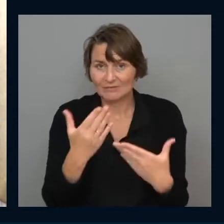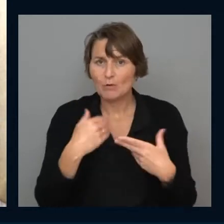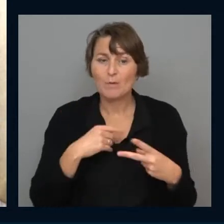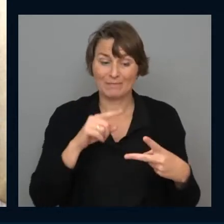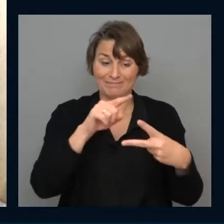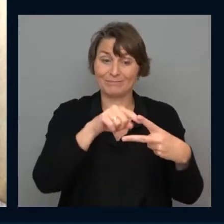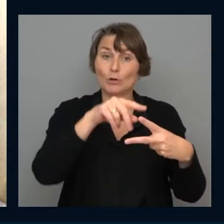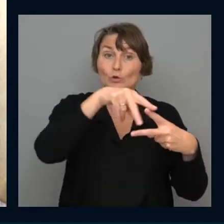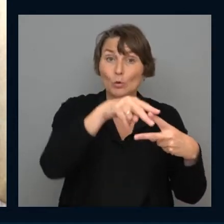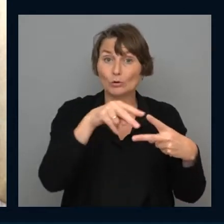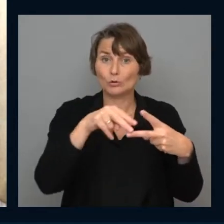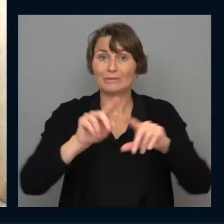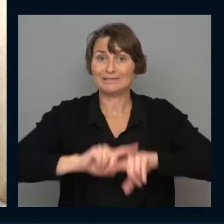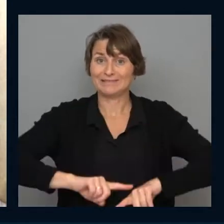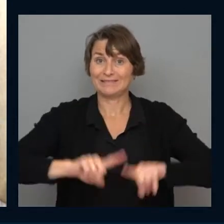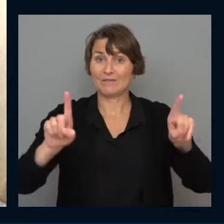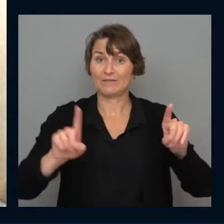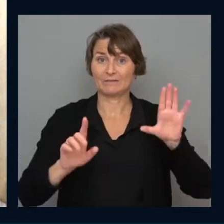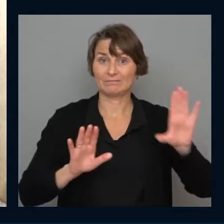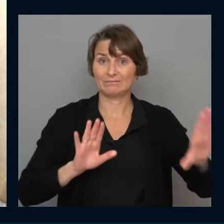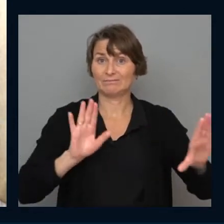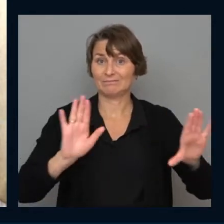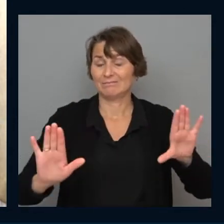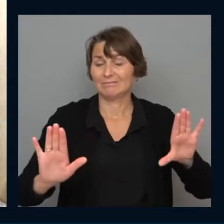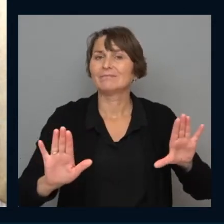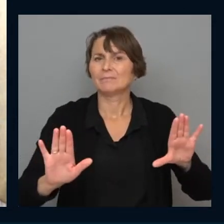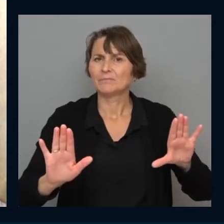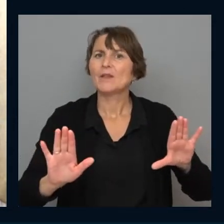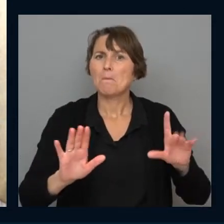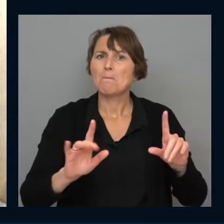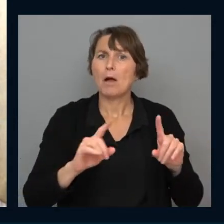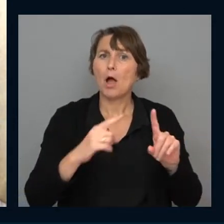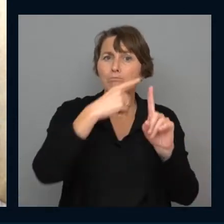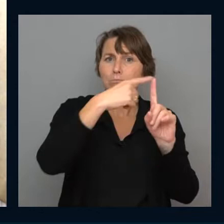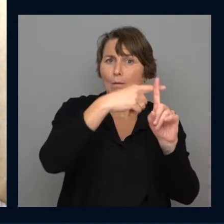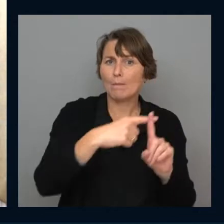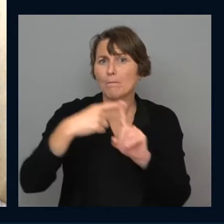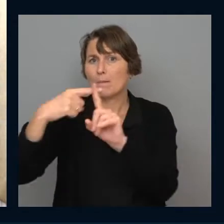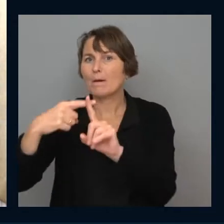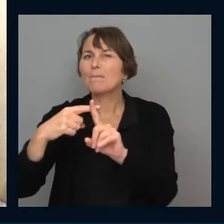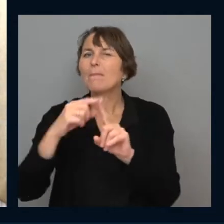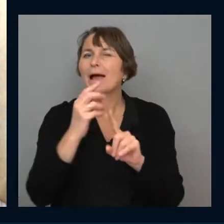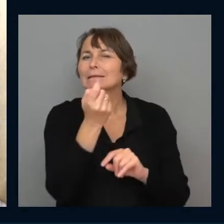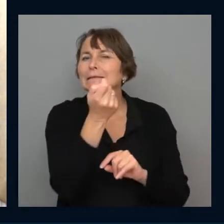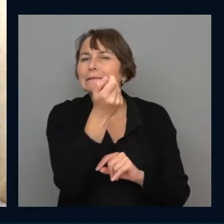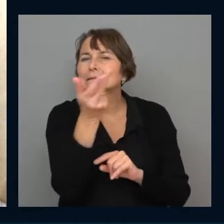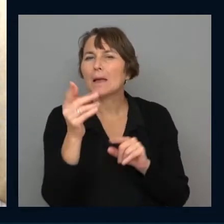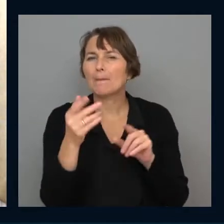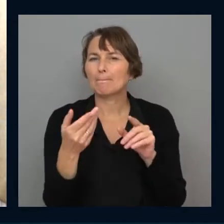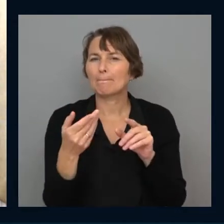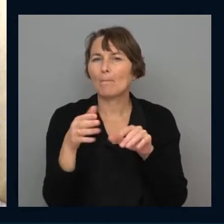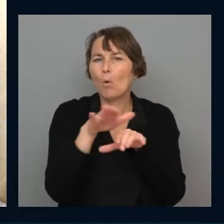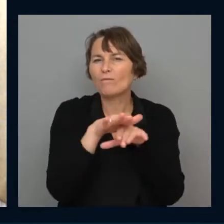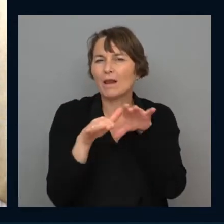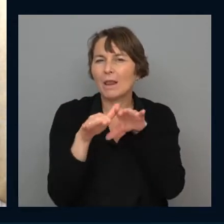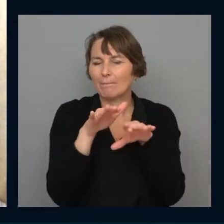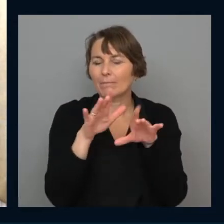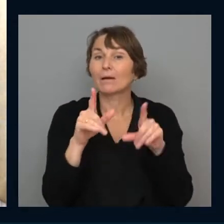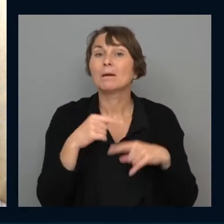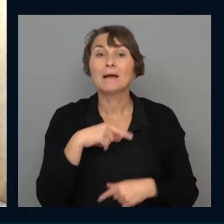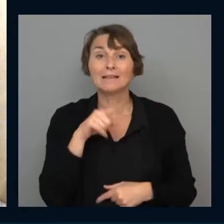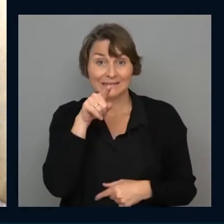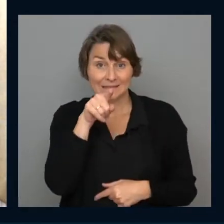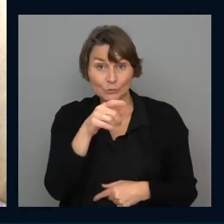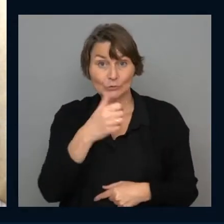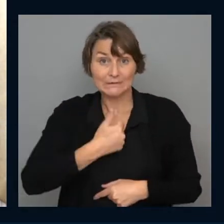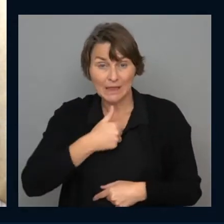They have different strong points, but there is overlap between the two, right? So what I would suggest you do is just try them out and see which one works better for you.